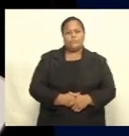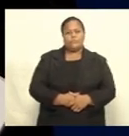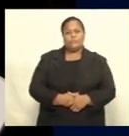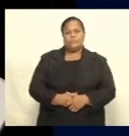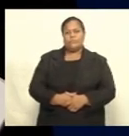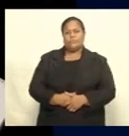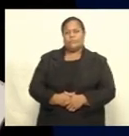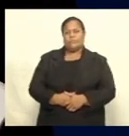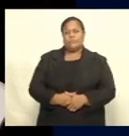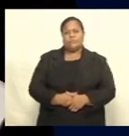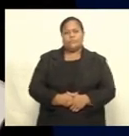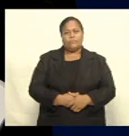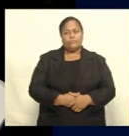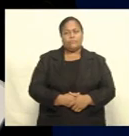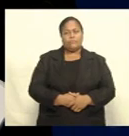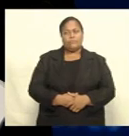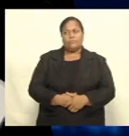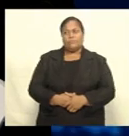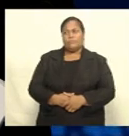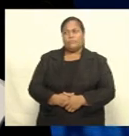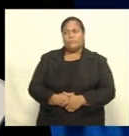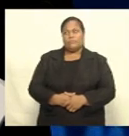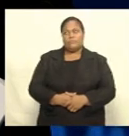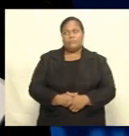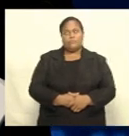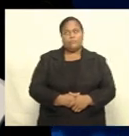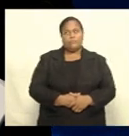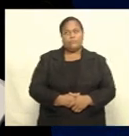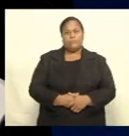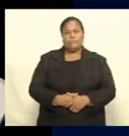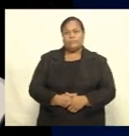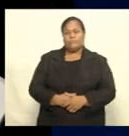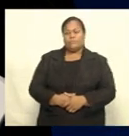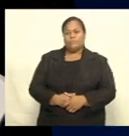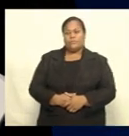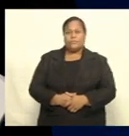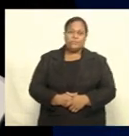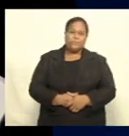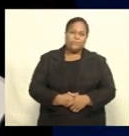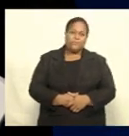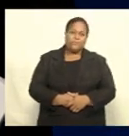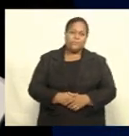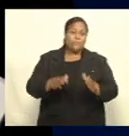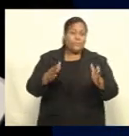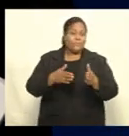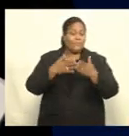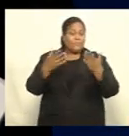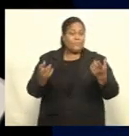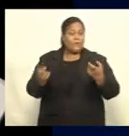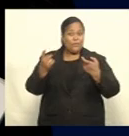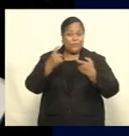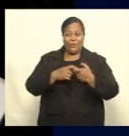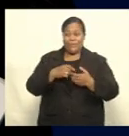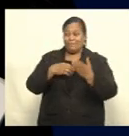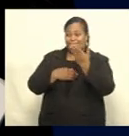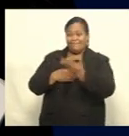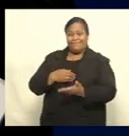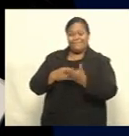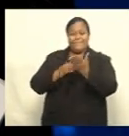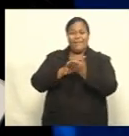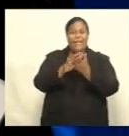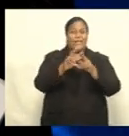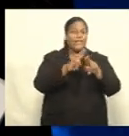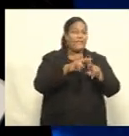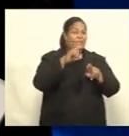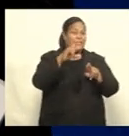$1,766 per ounce, and silver closed down at $26 per ounce. We now join Sinifa from HFC Bank for the